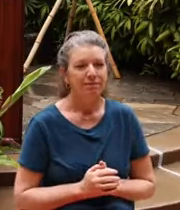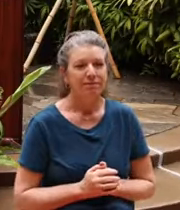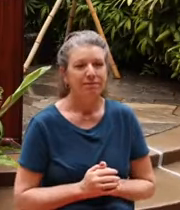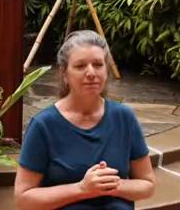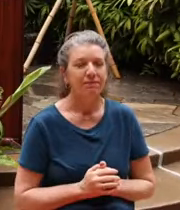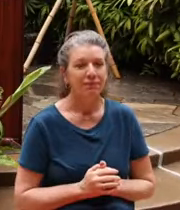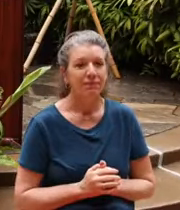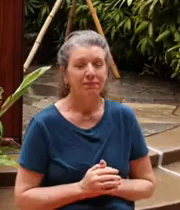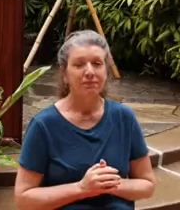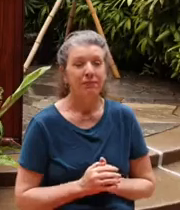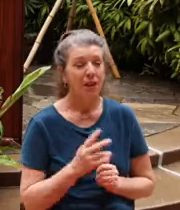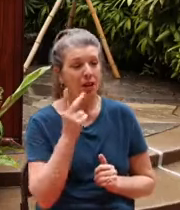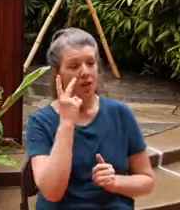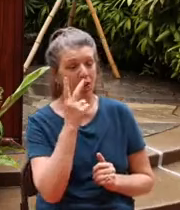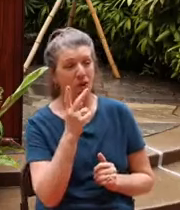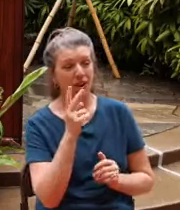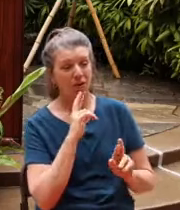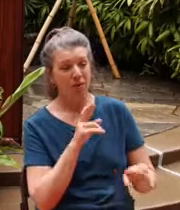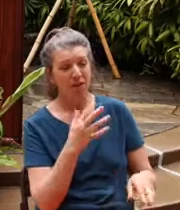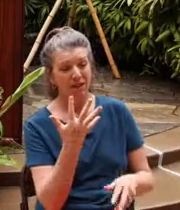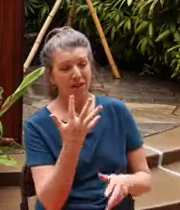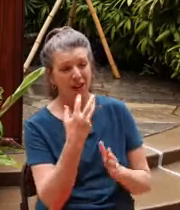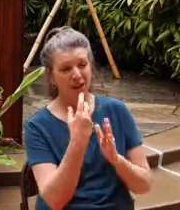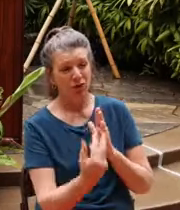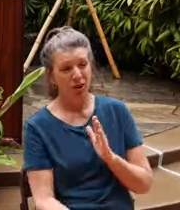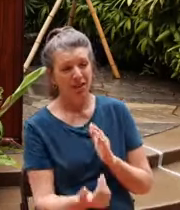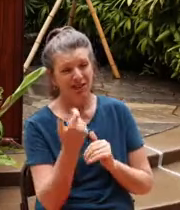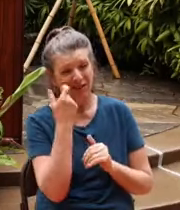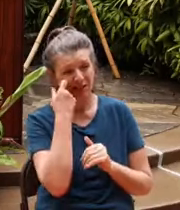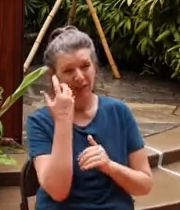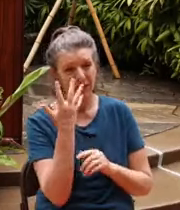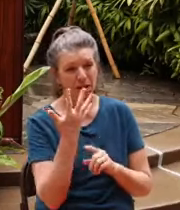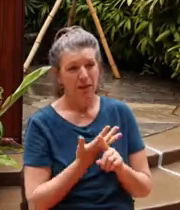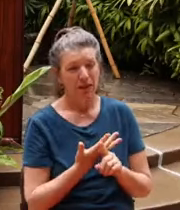Kauai has reported 5 drownings in the past 5 months.